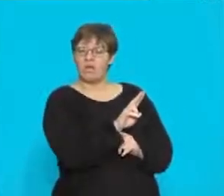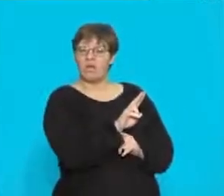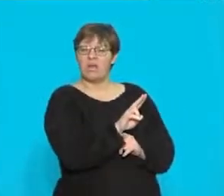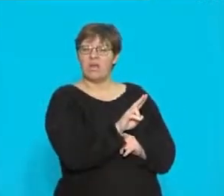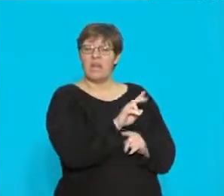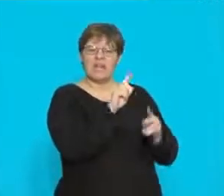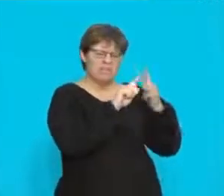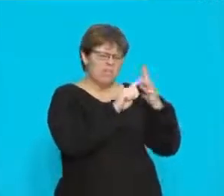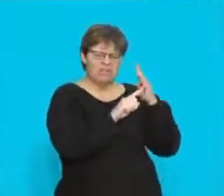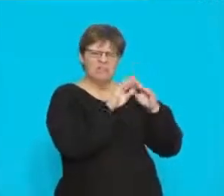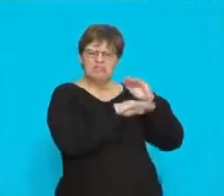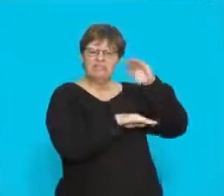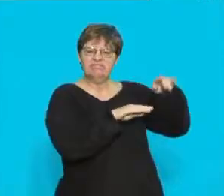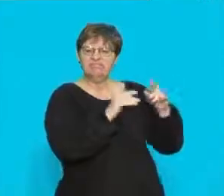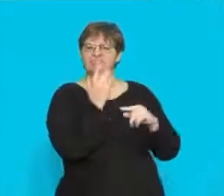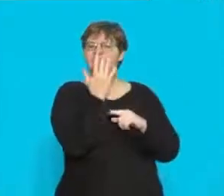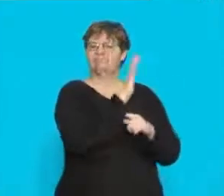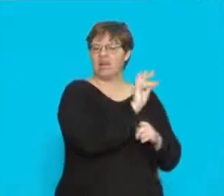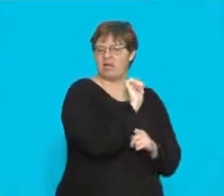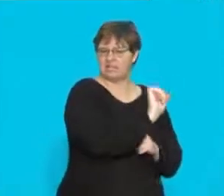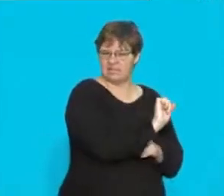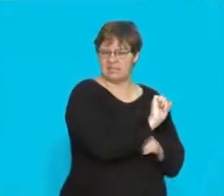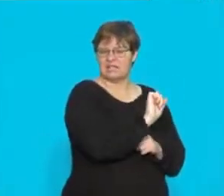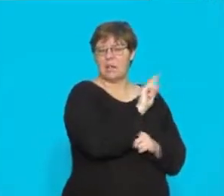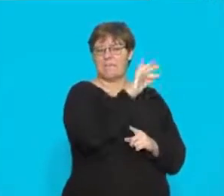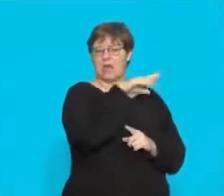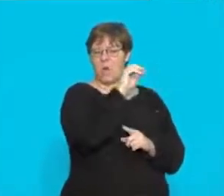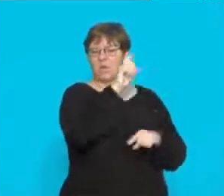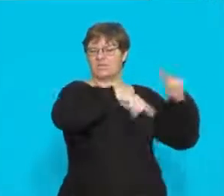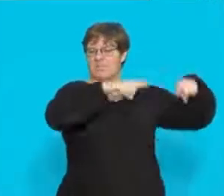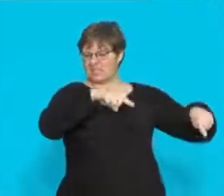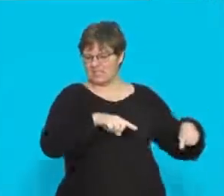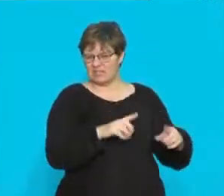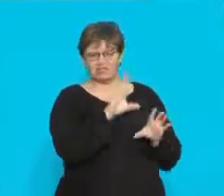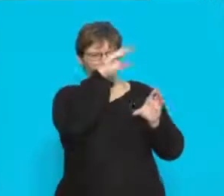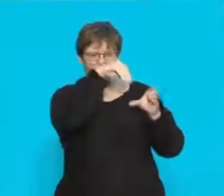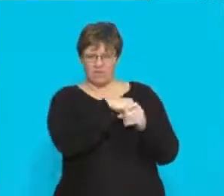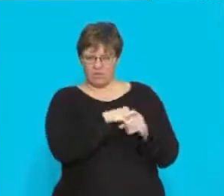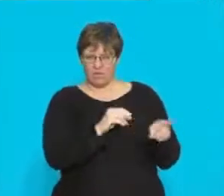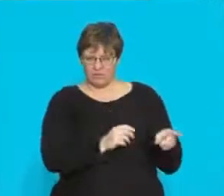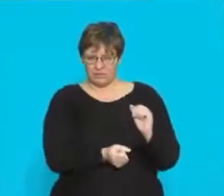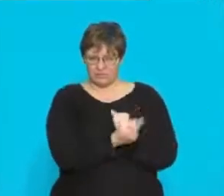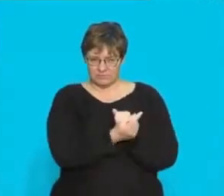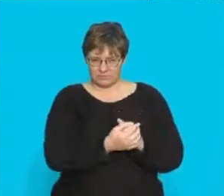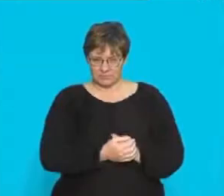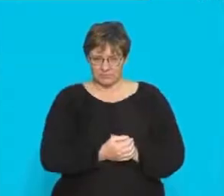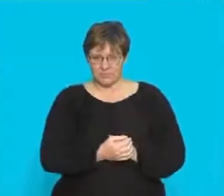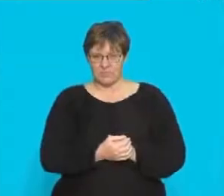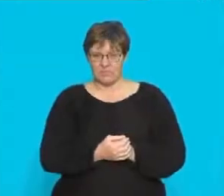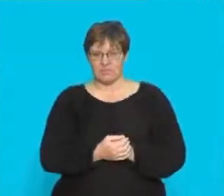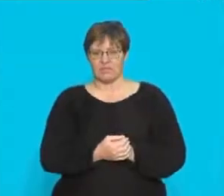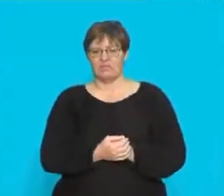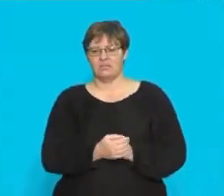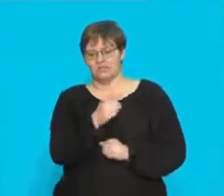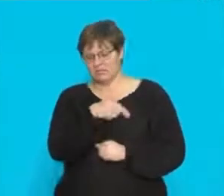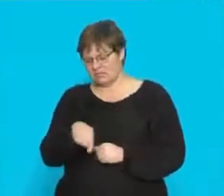at our different kingdoms, going into the plant biodiversity, or it's one of the sections that is going to come in the